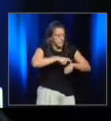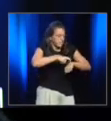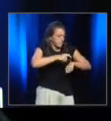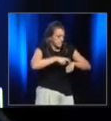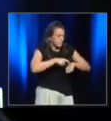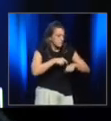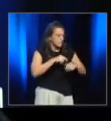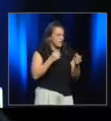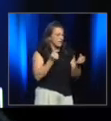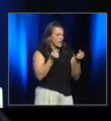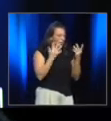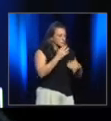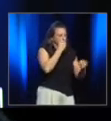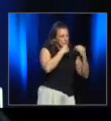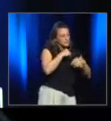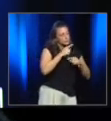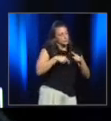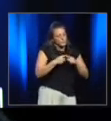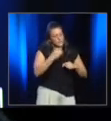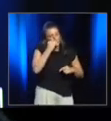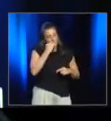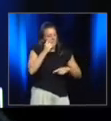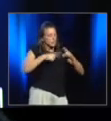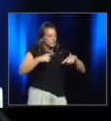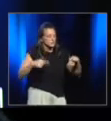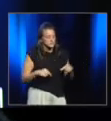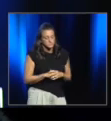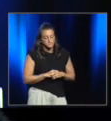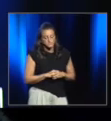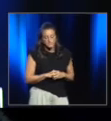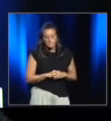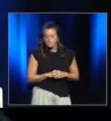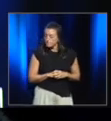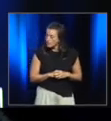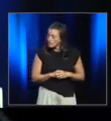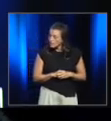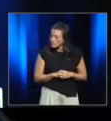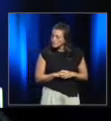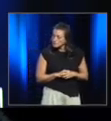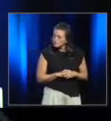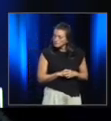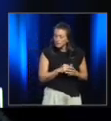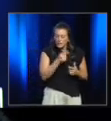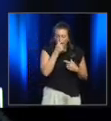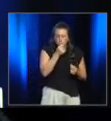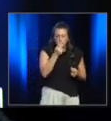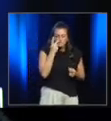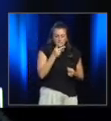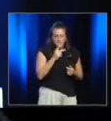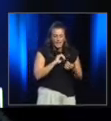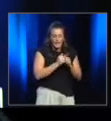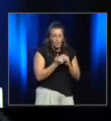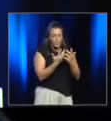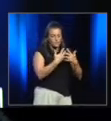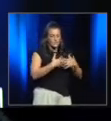year. So we started to get a bit of a handle on where these seals fit in terms of the trophic webs of the